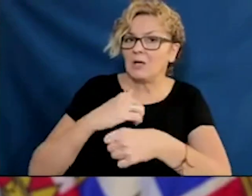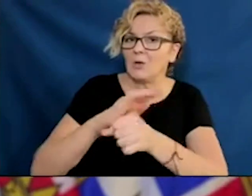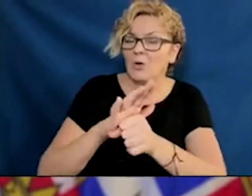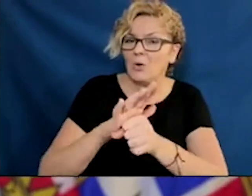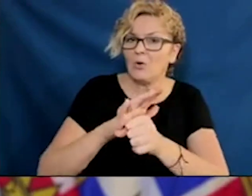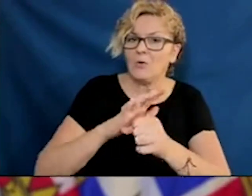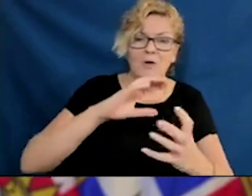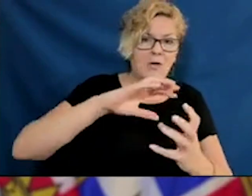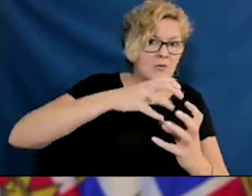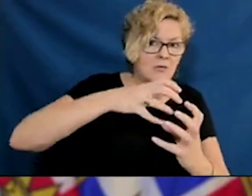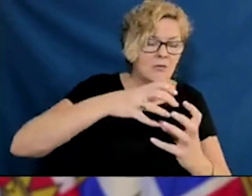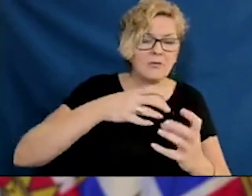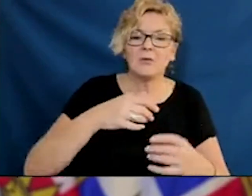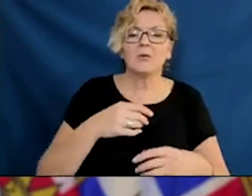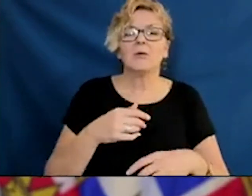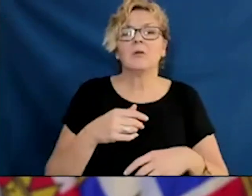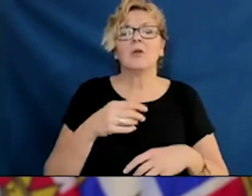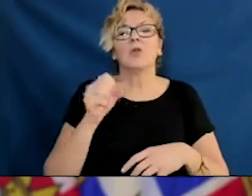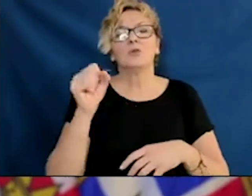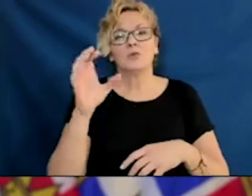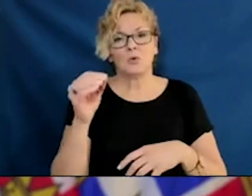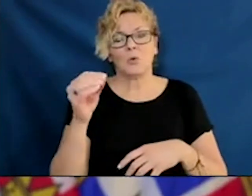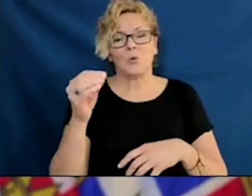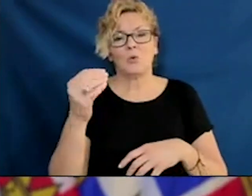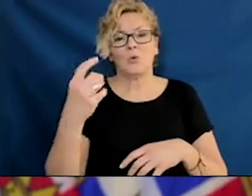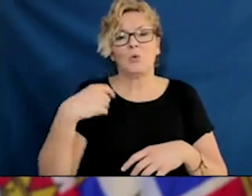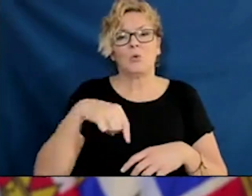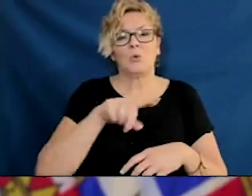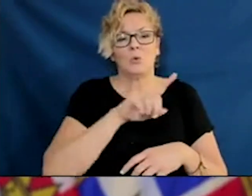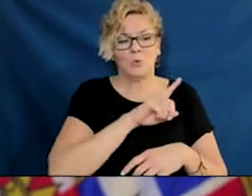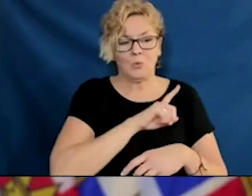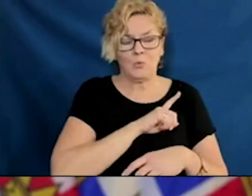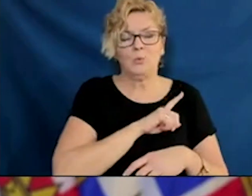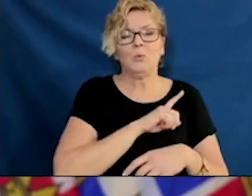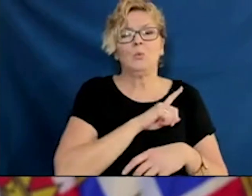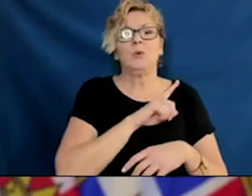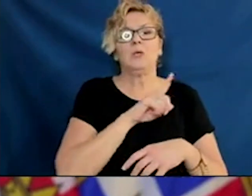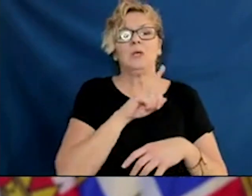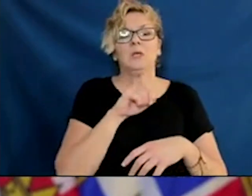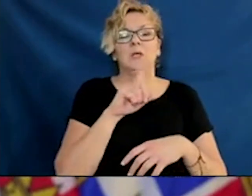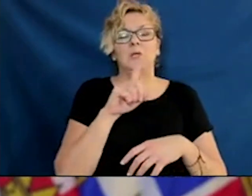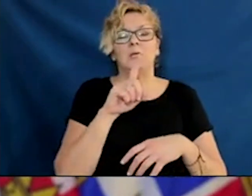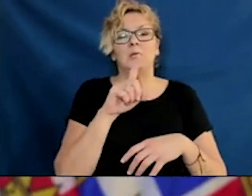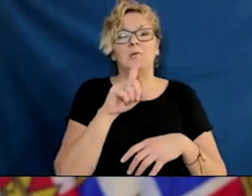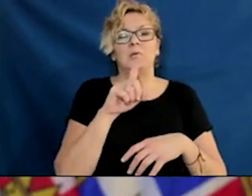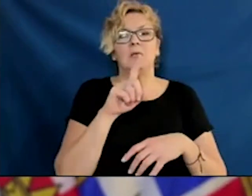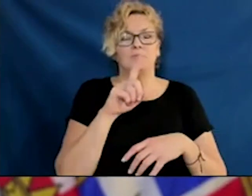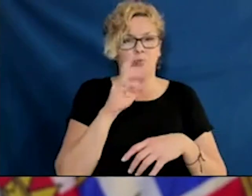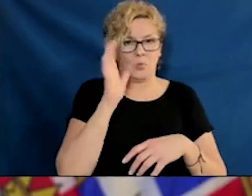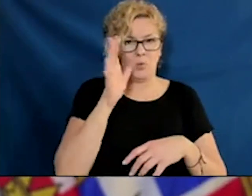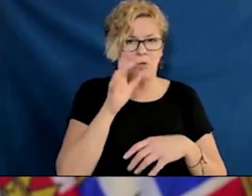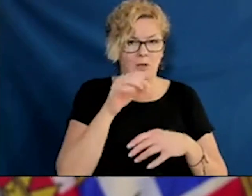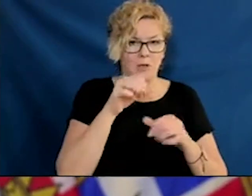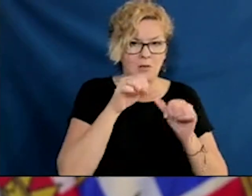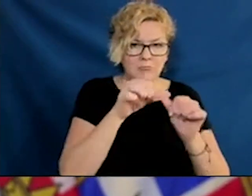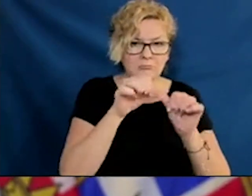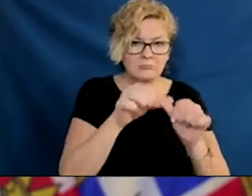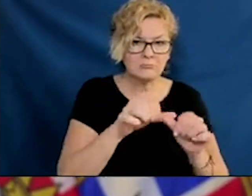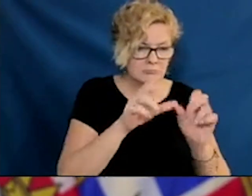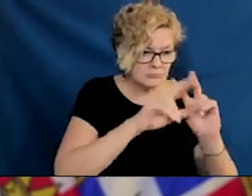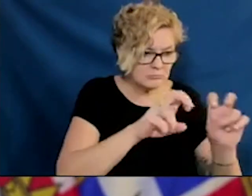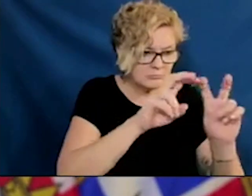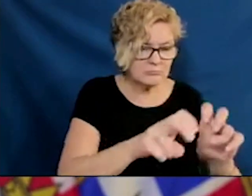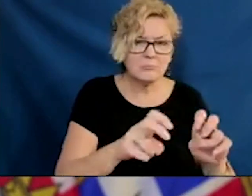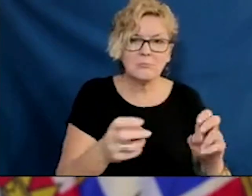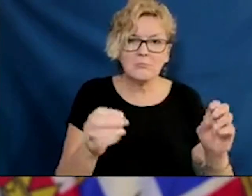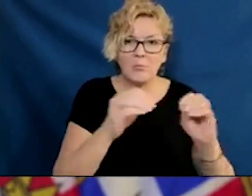2 nasopharyngeal swabs. So we know that transmission is very